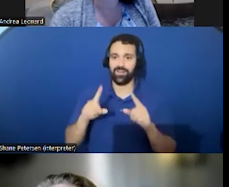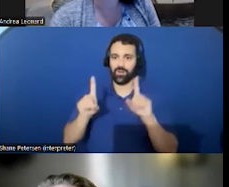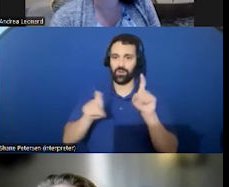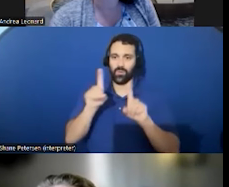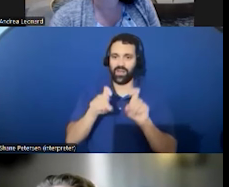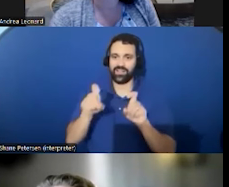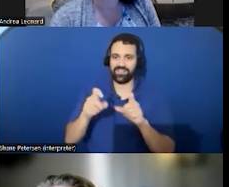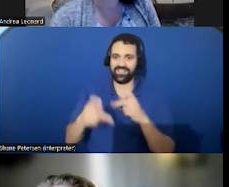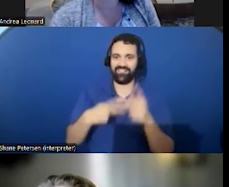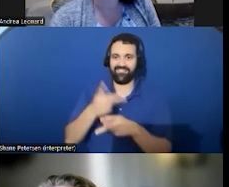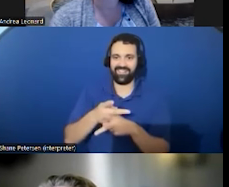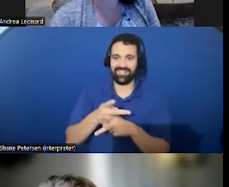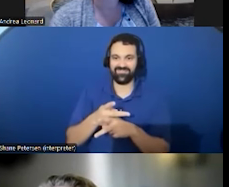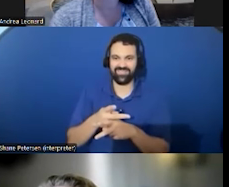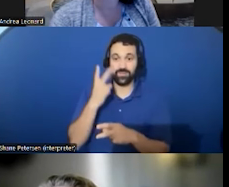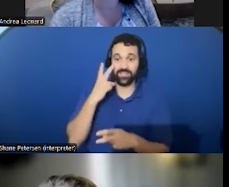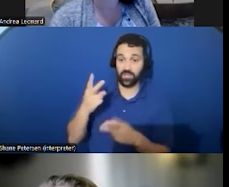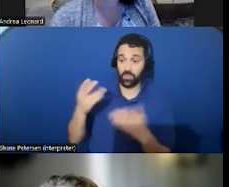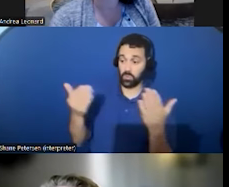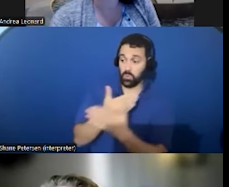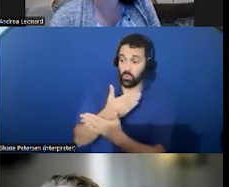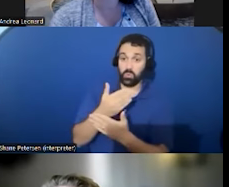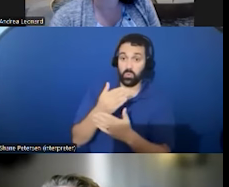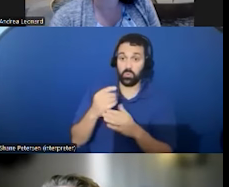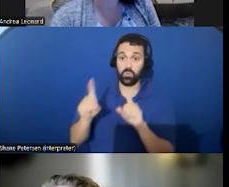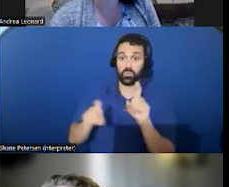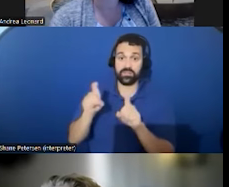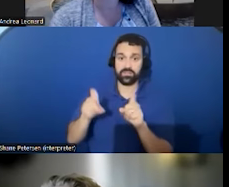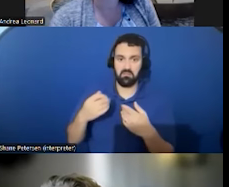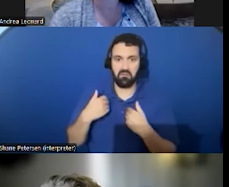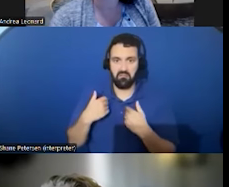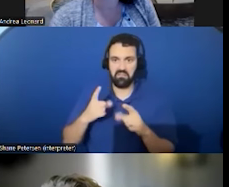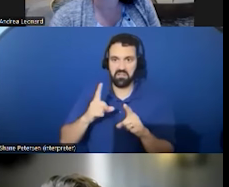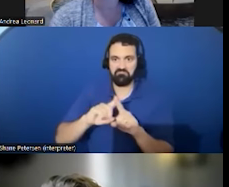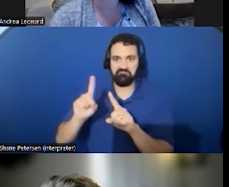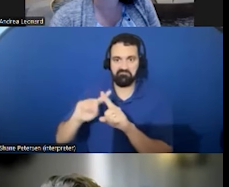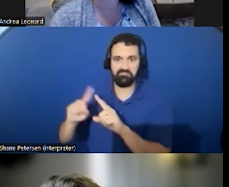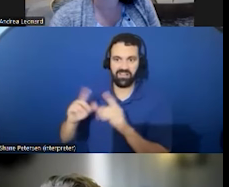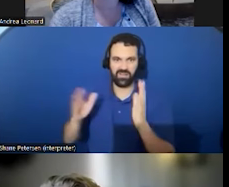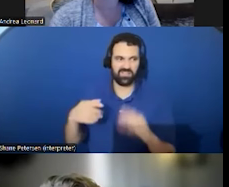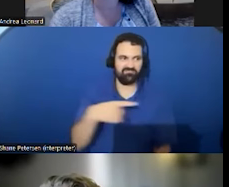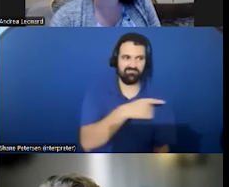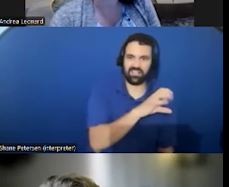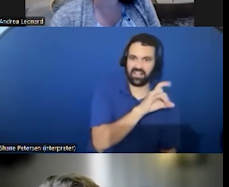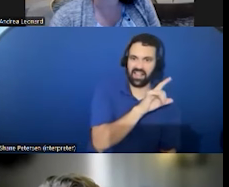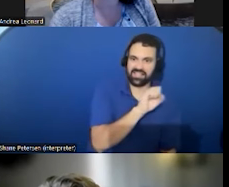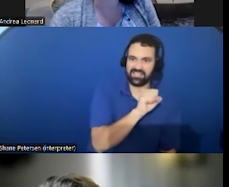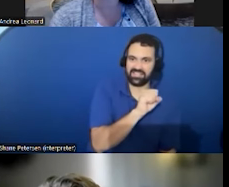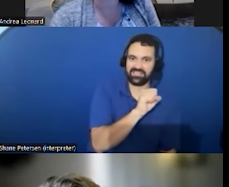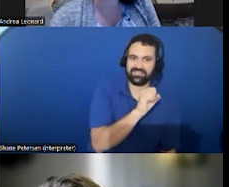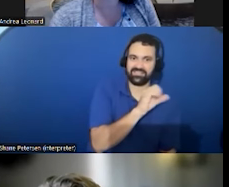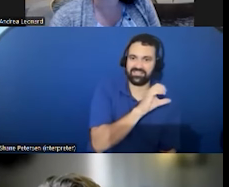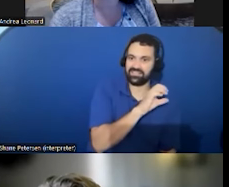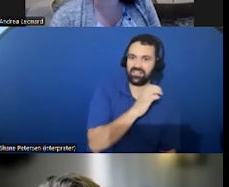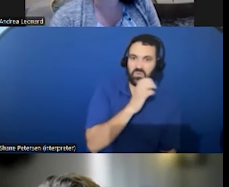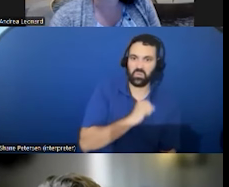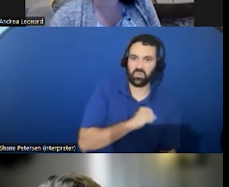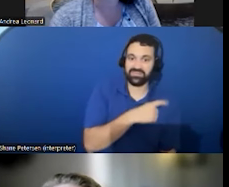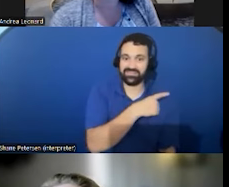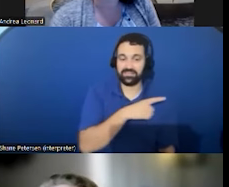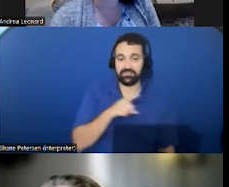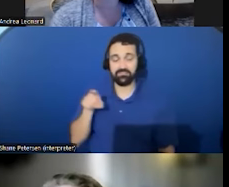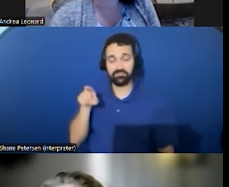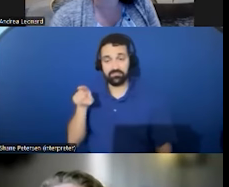So new quizzes has more question types than classic, and they're continuing Canvases to build in